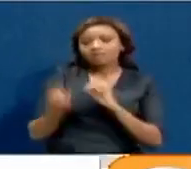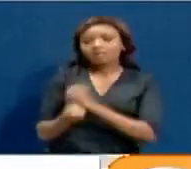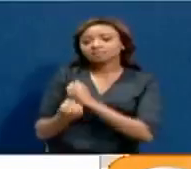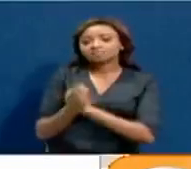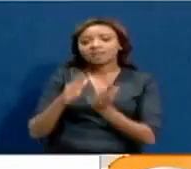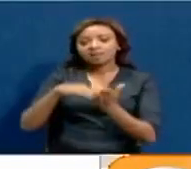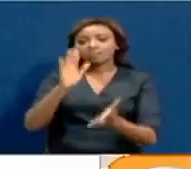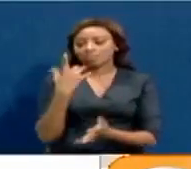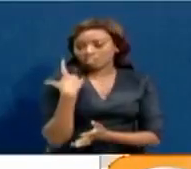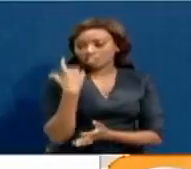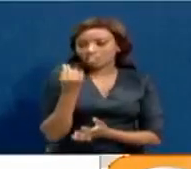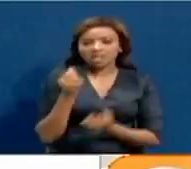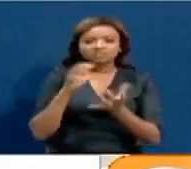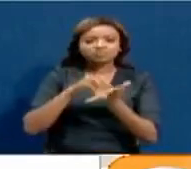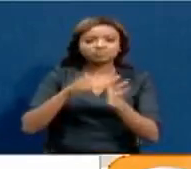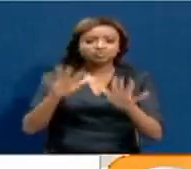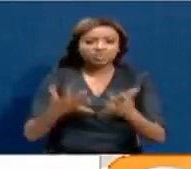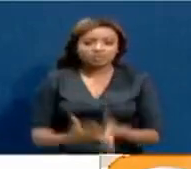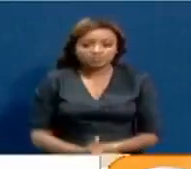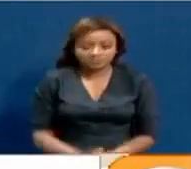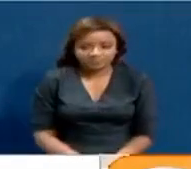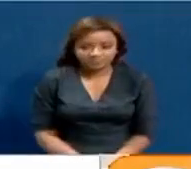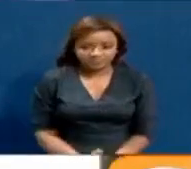with the latest report on the worrying trend.